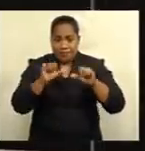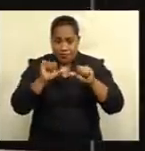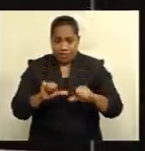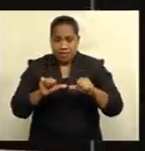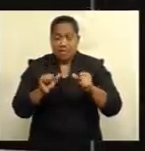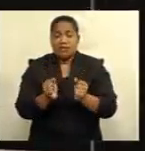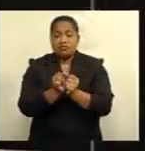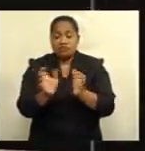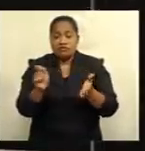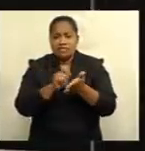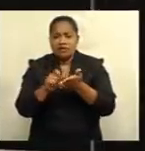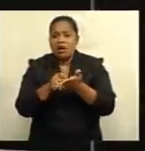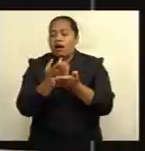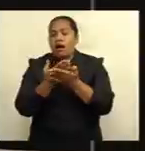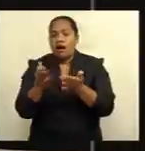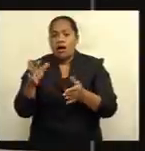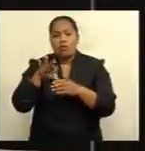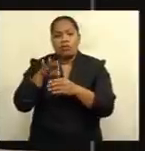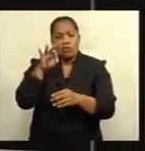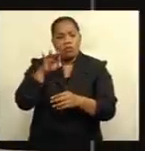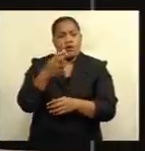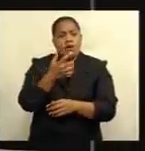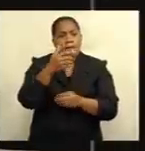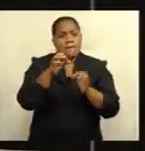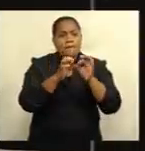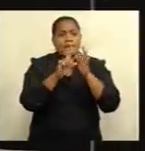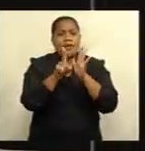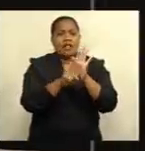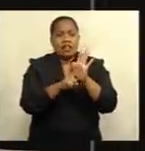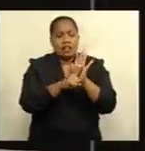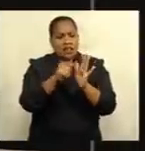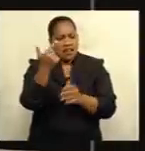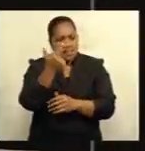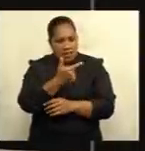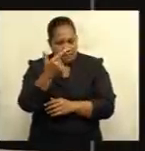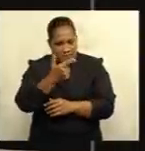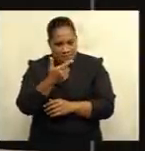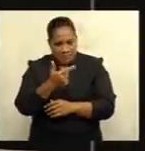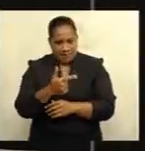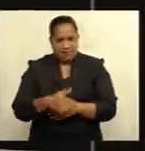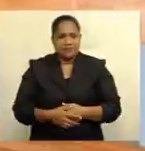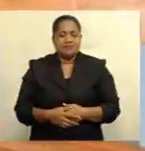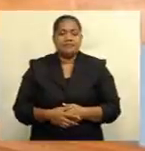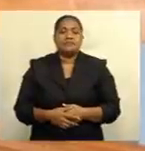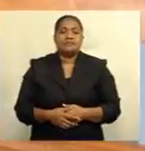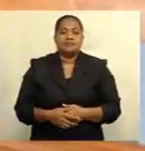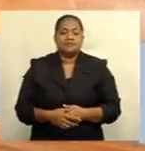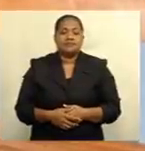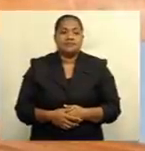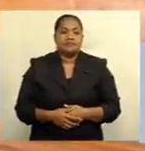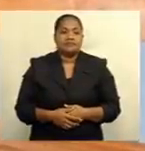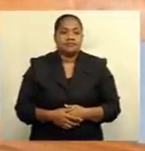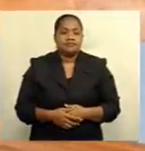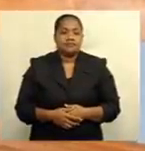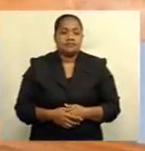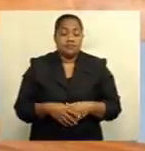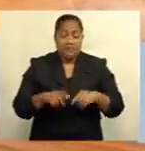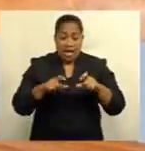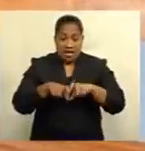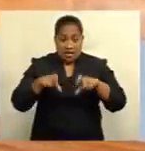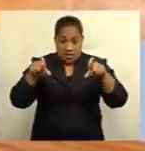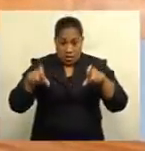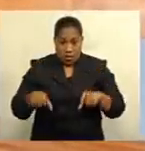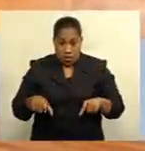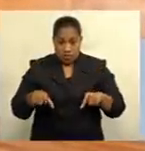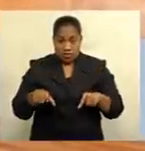opposition on how to vote on Bill 17 was not dated. Eleanor Turangaivu reports. The Court of Disputed